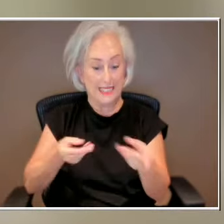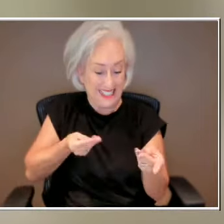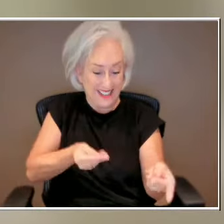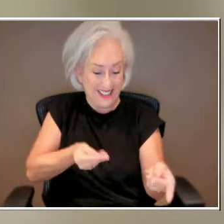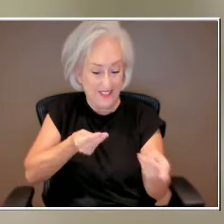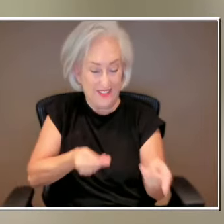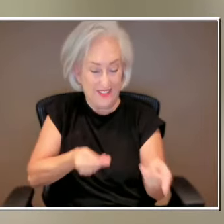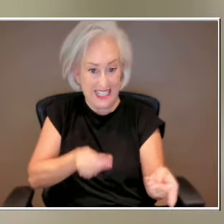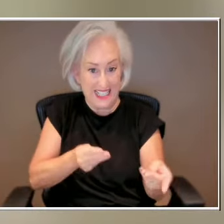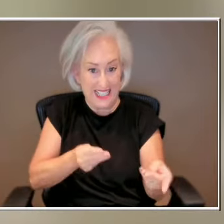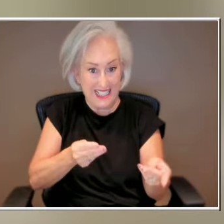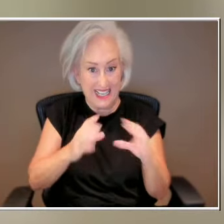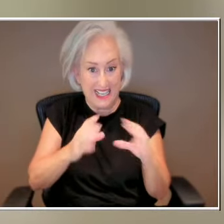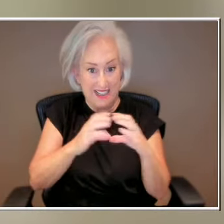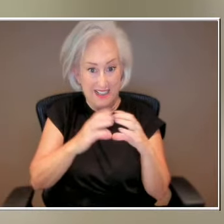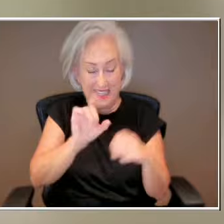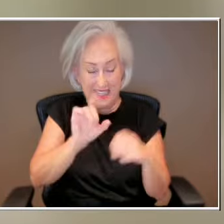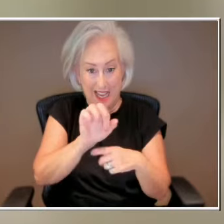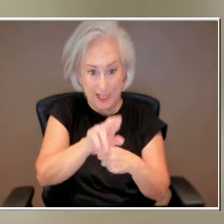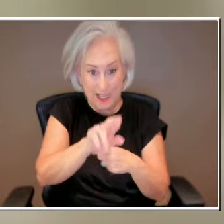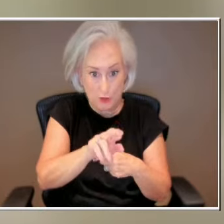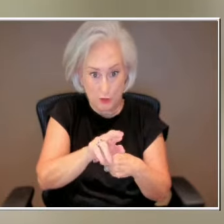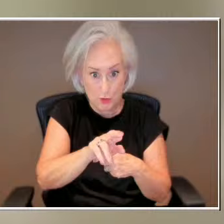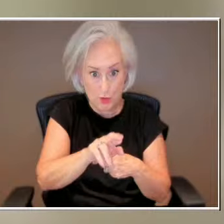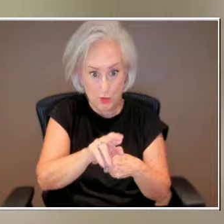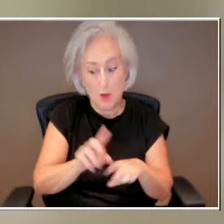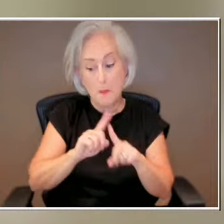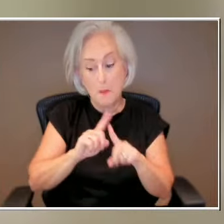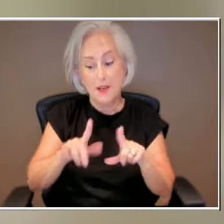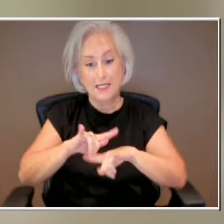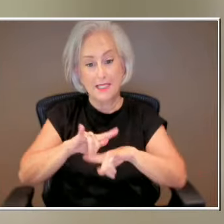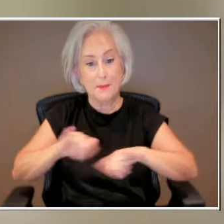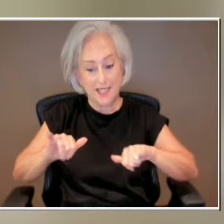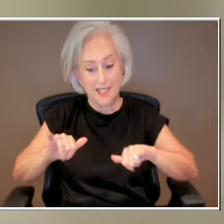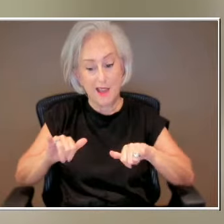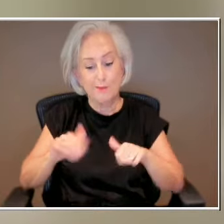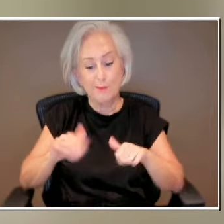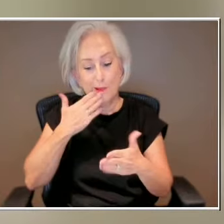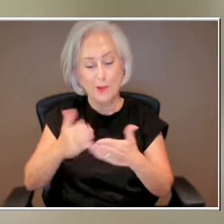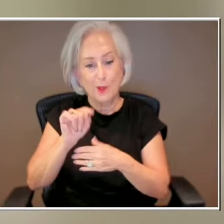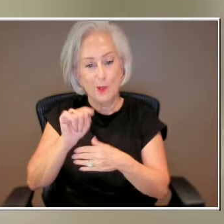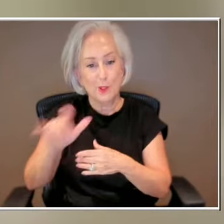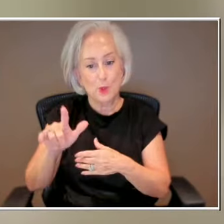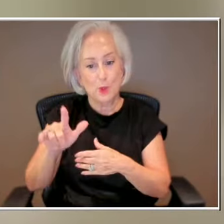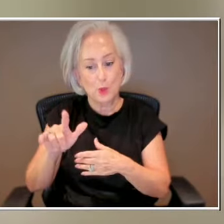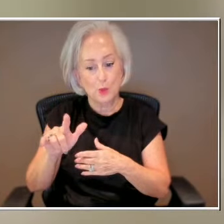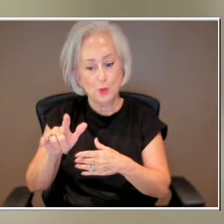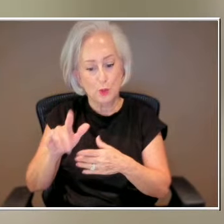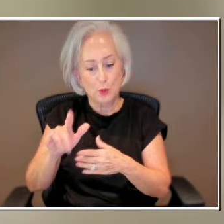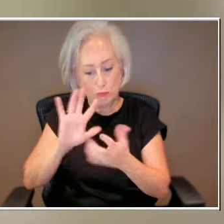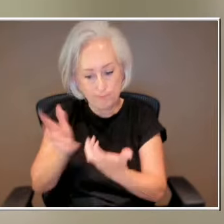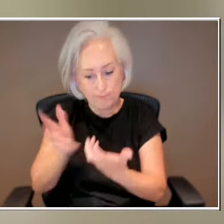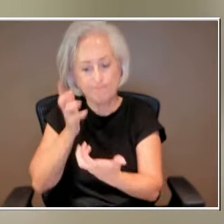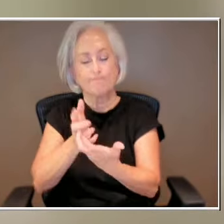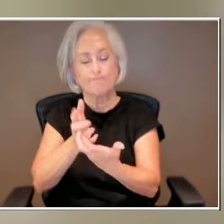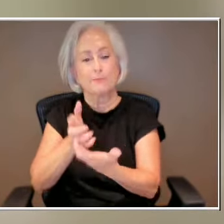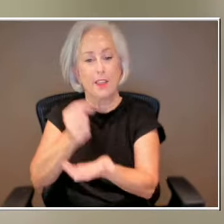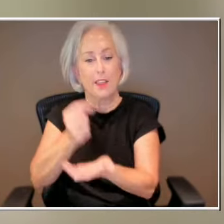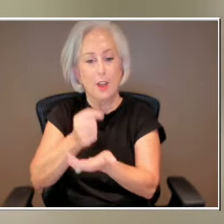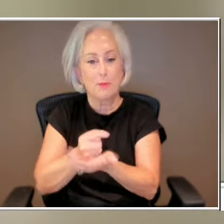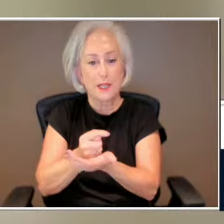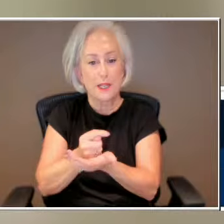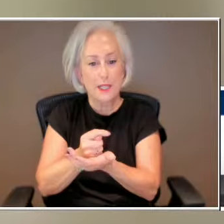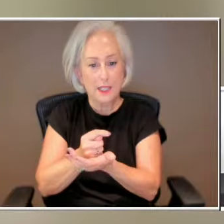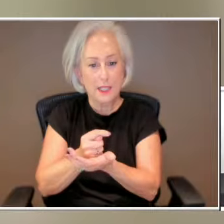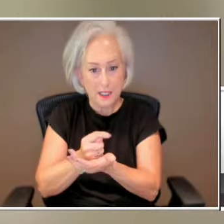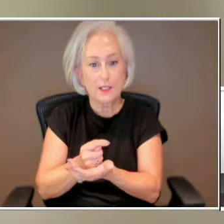very powerful tool for us to be able to develop very effective therapies. So what Bret described, the drug called Enhertu or